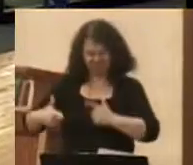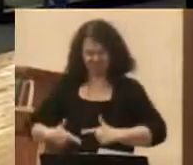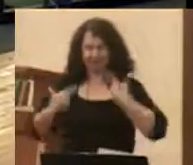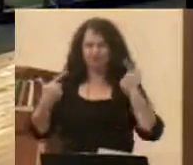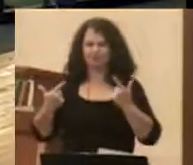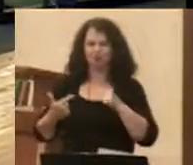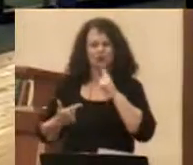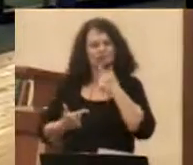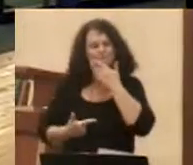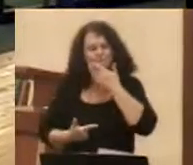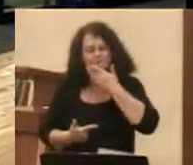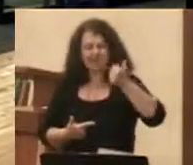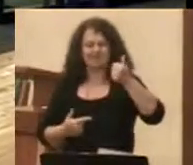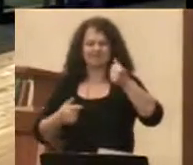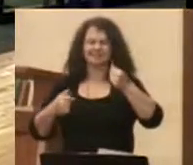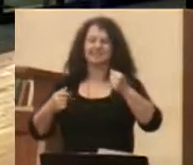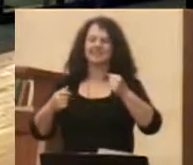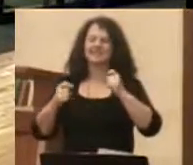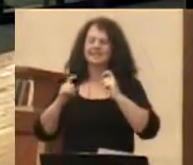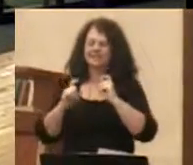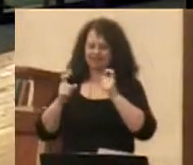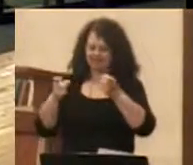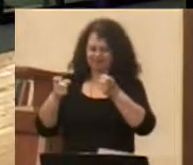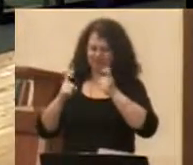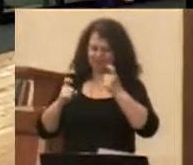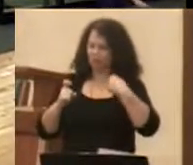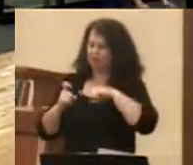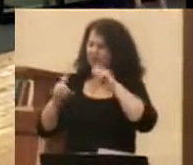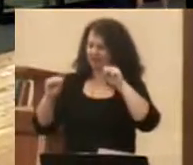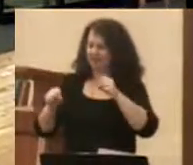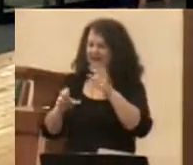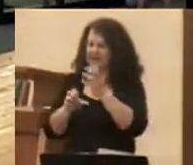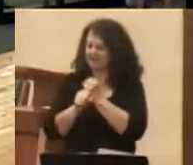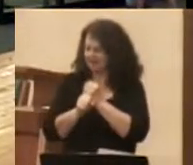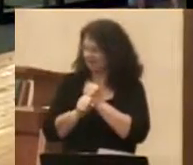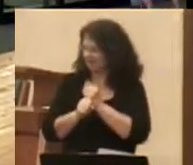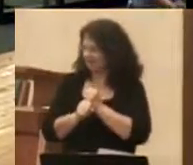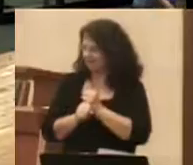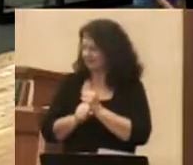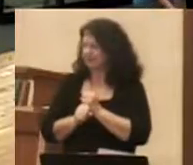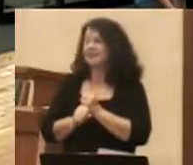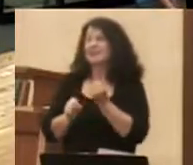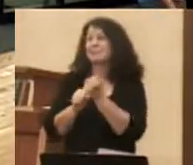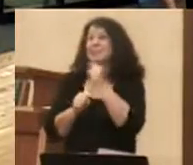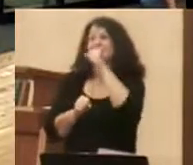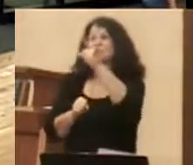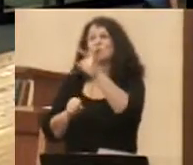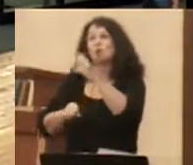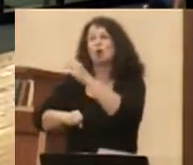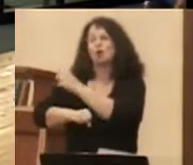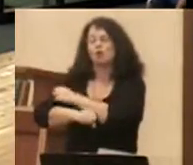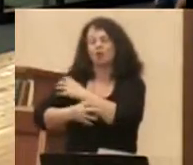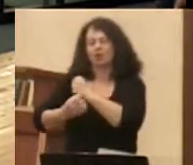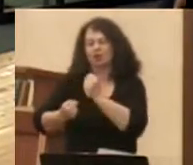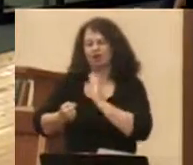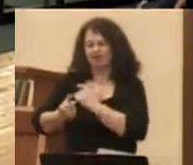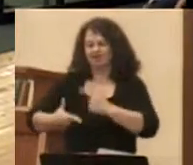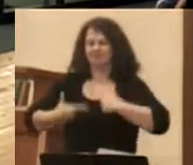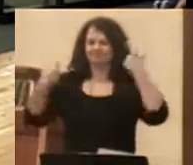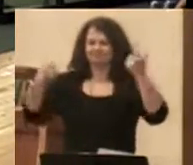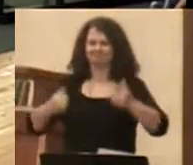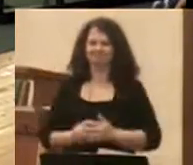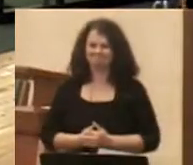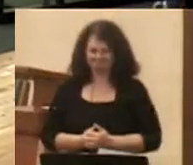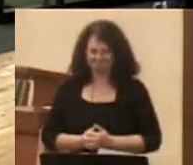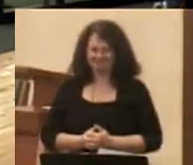the best gifts we can receive, and that's what makes Jesus so powerful in our lives. So we always